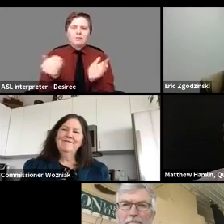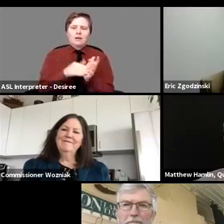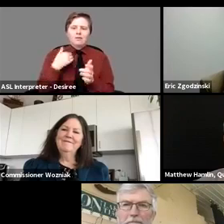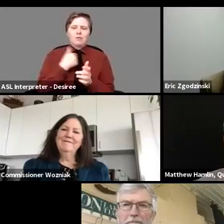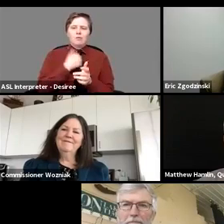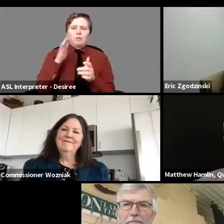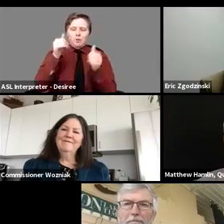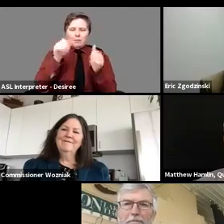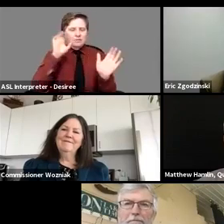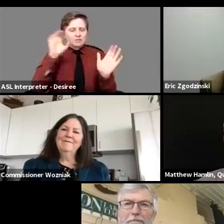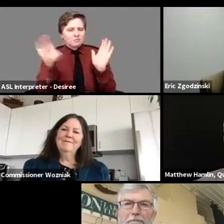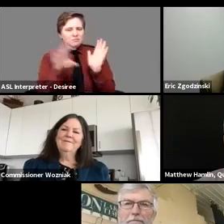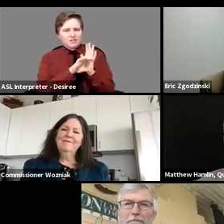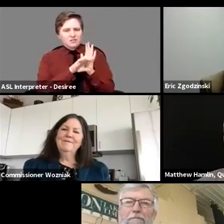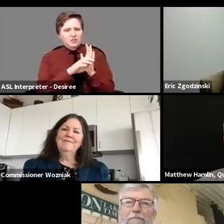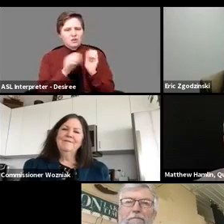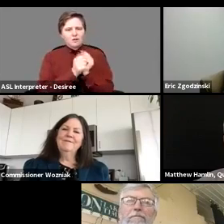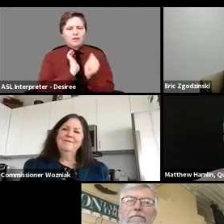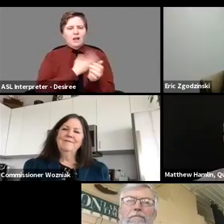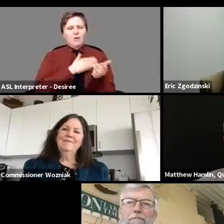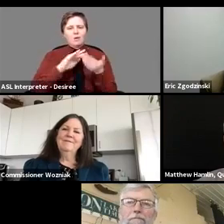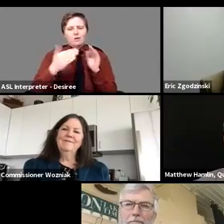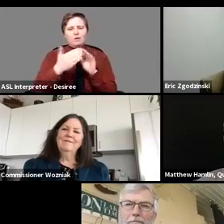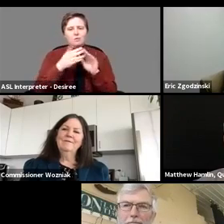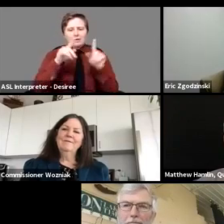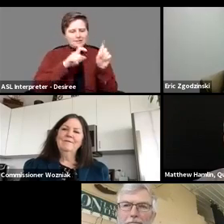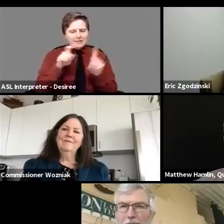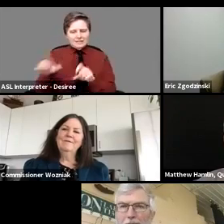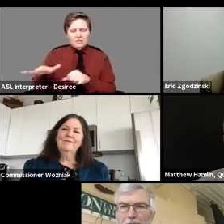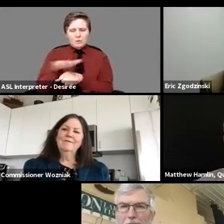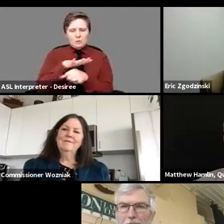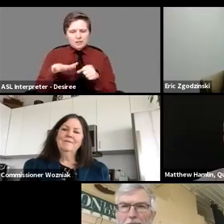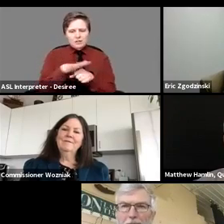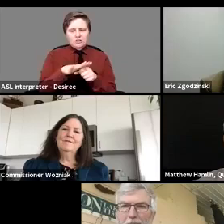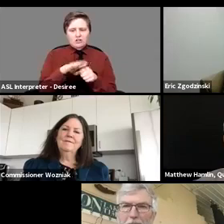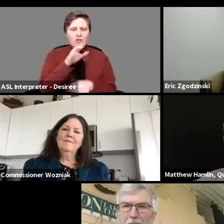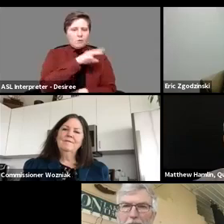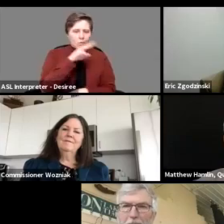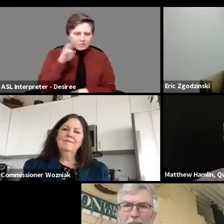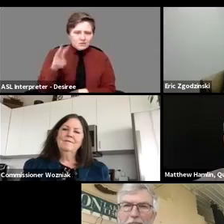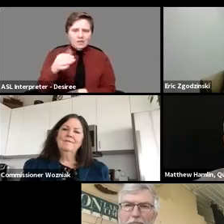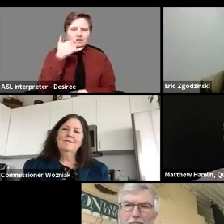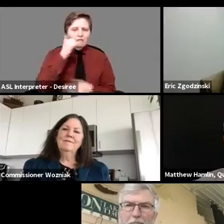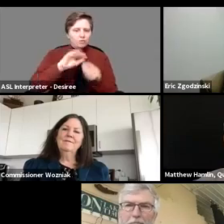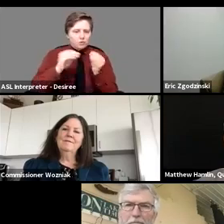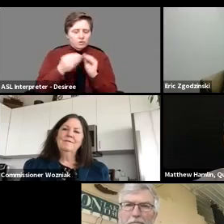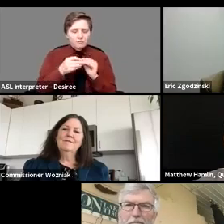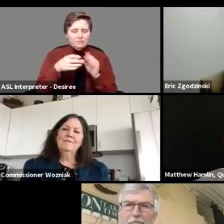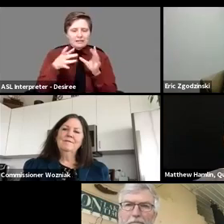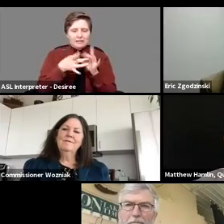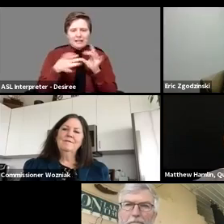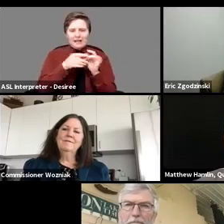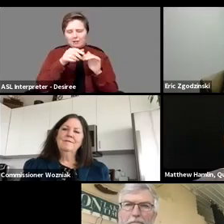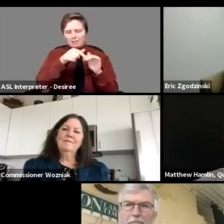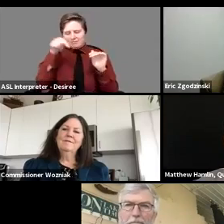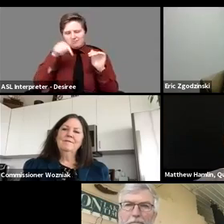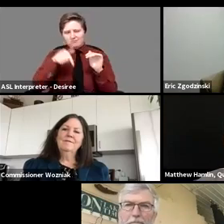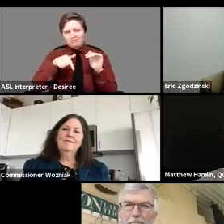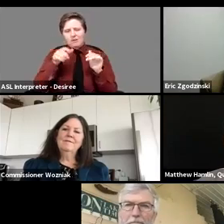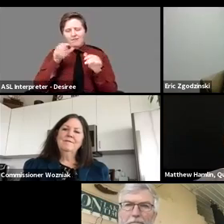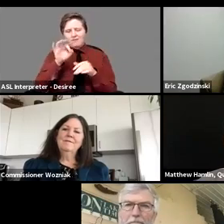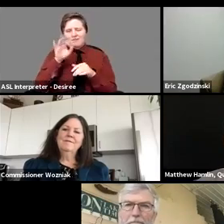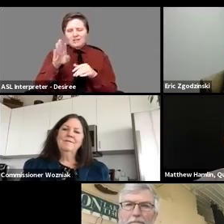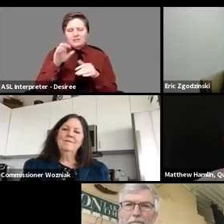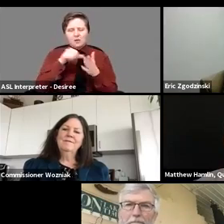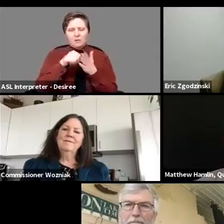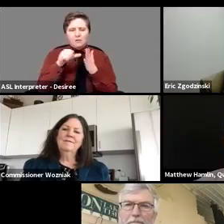the graphic that has our community testing sites, websites, and phone numbers in the comments section of the Facebook page if